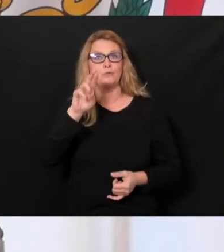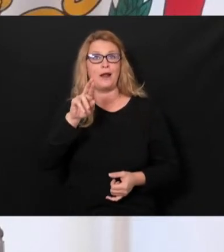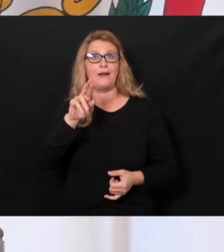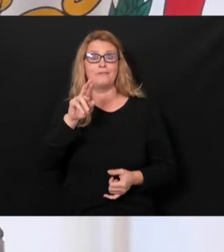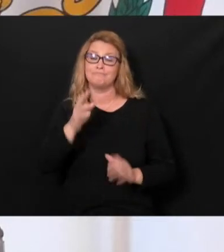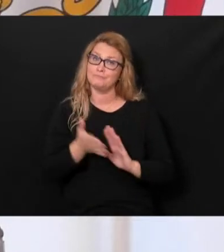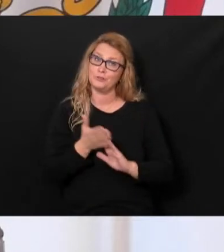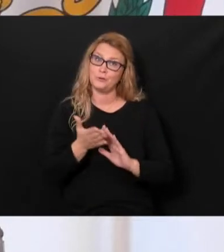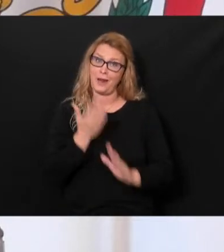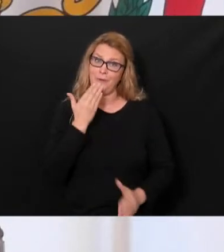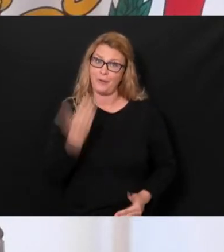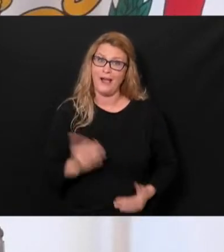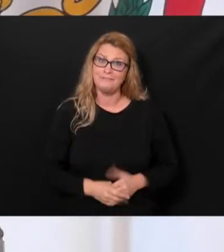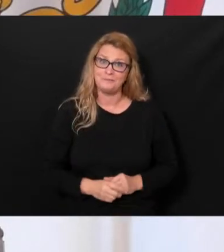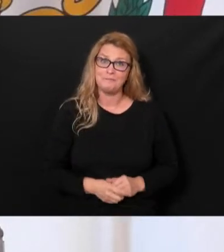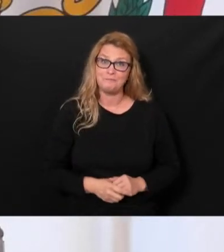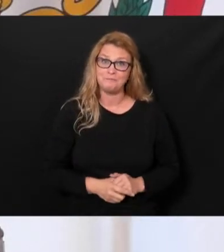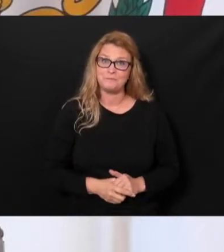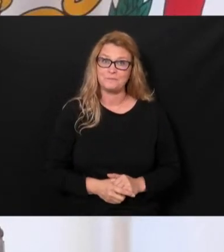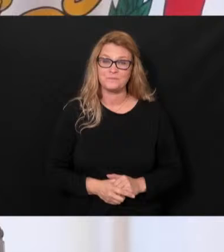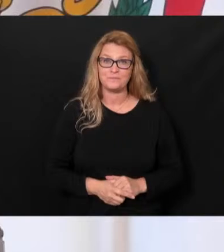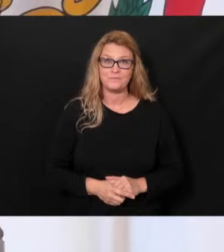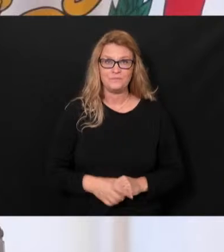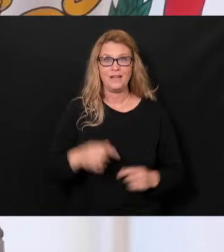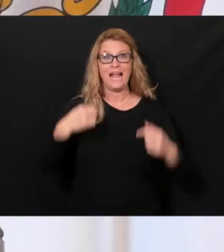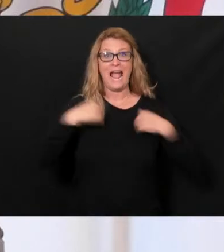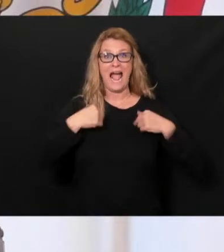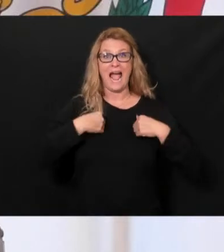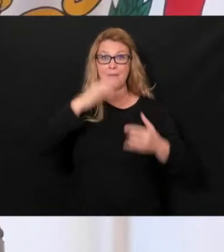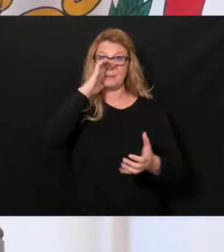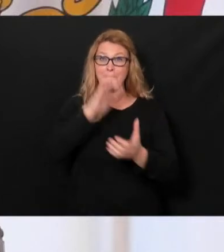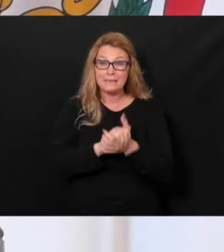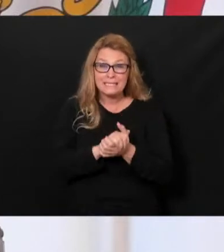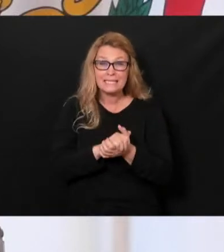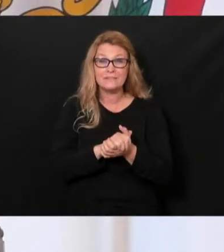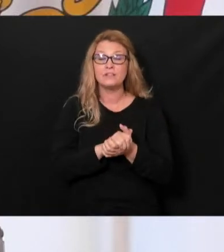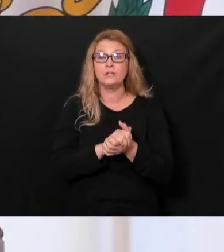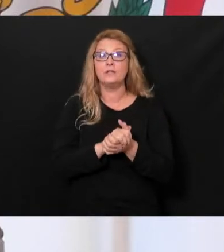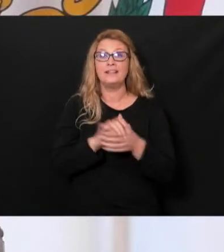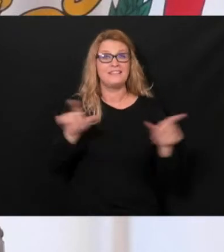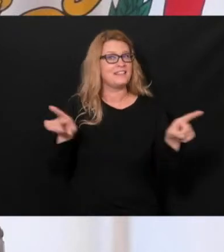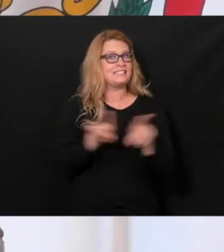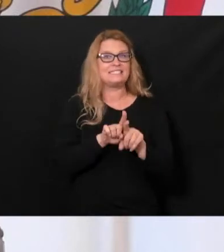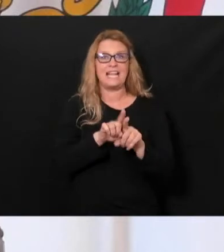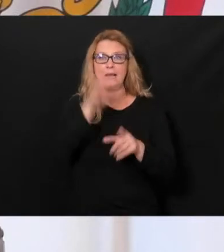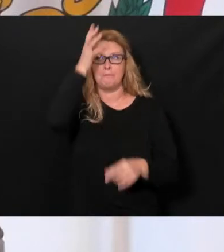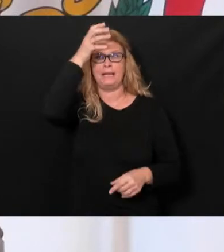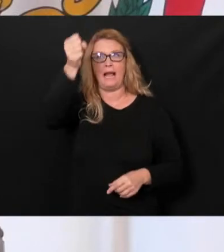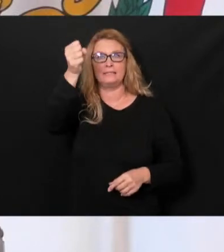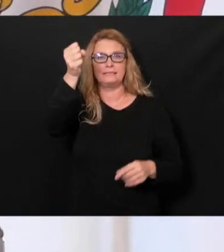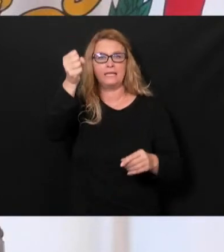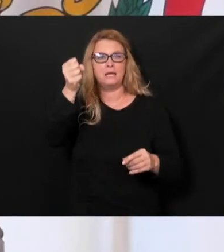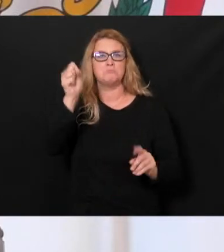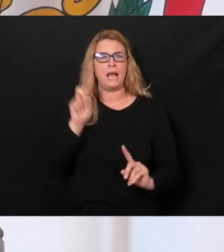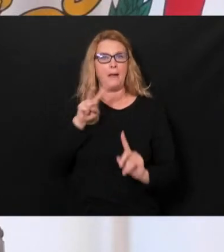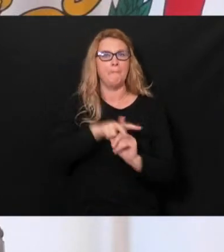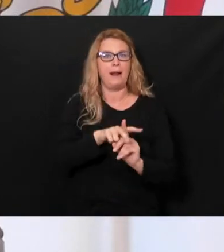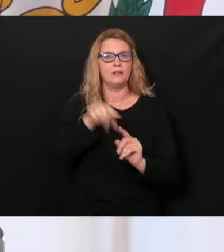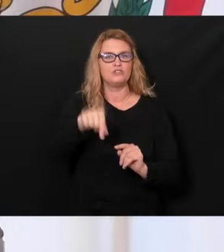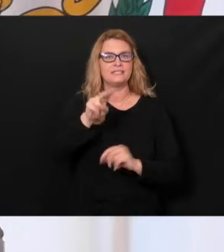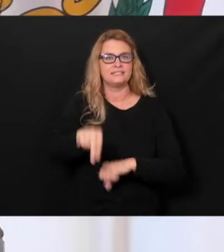well. Now, I'm a real believer if you could use the same concept with this nation. We have